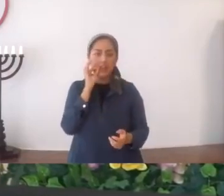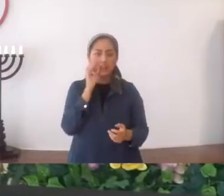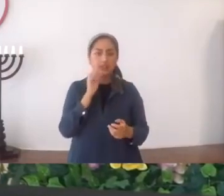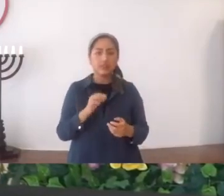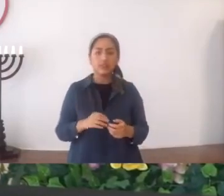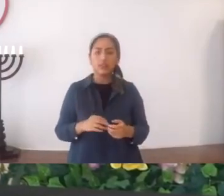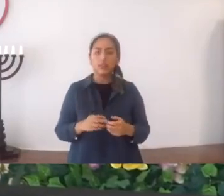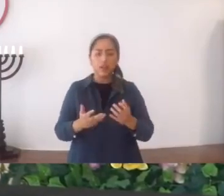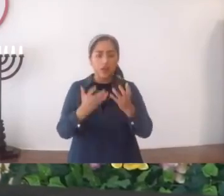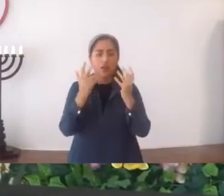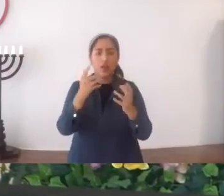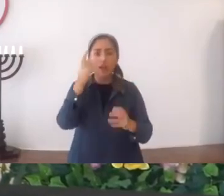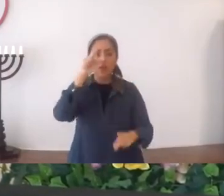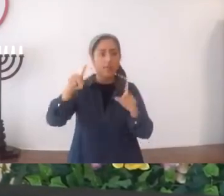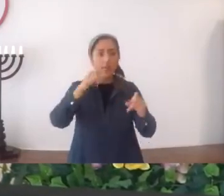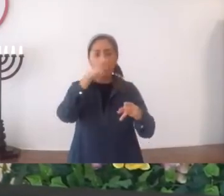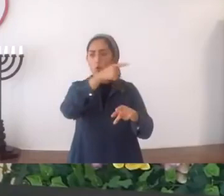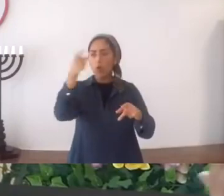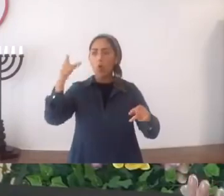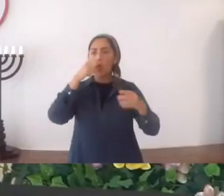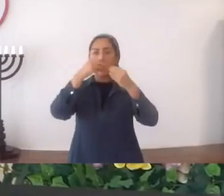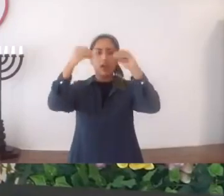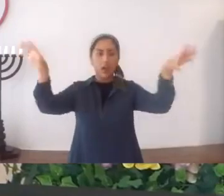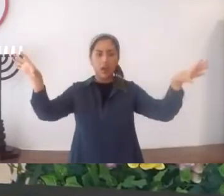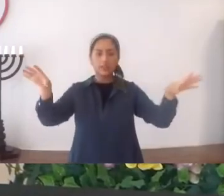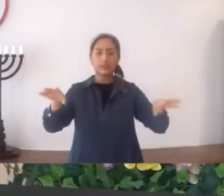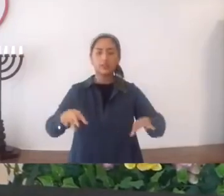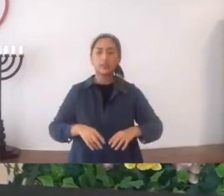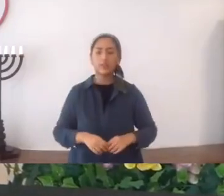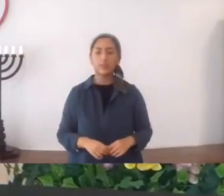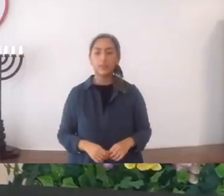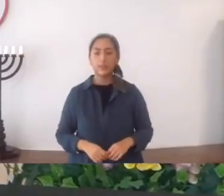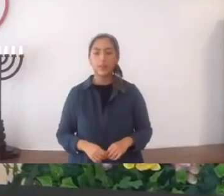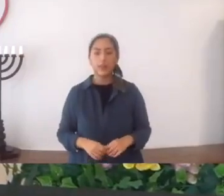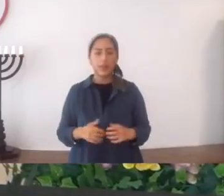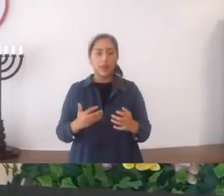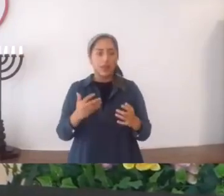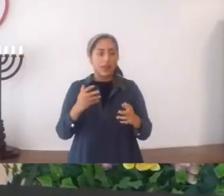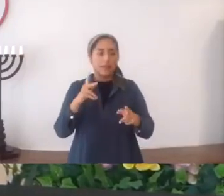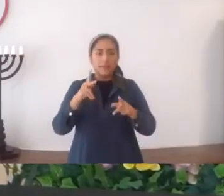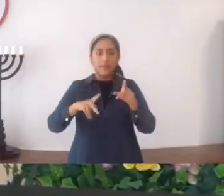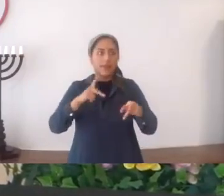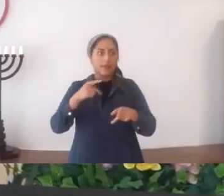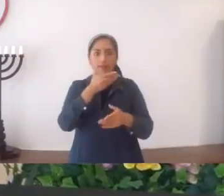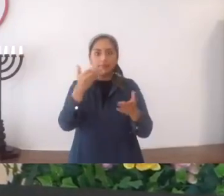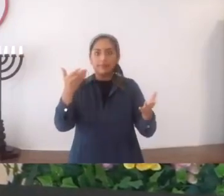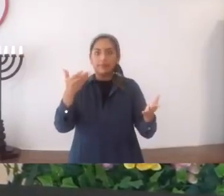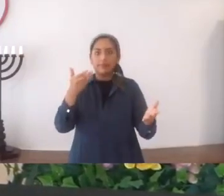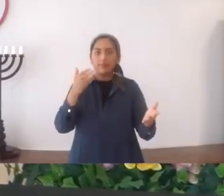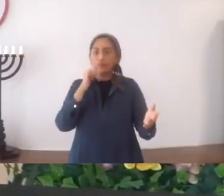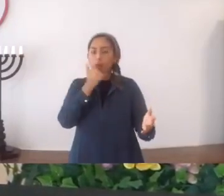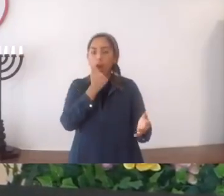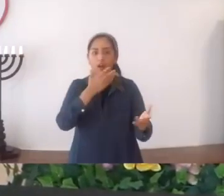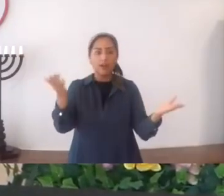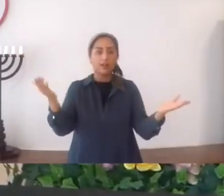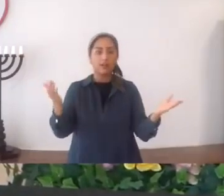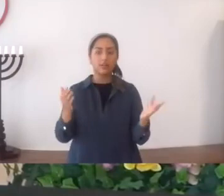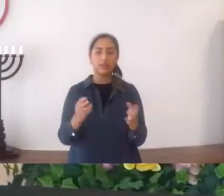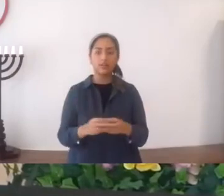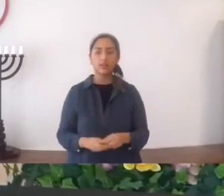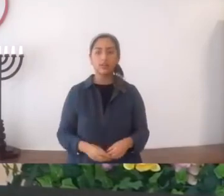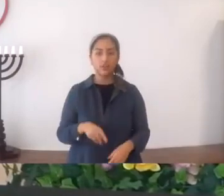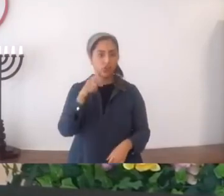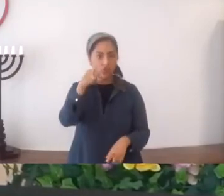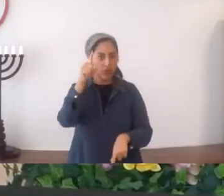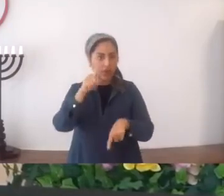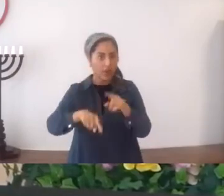gemir, sorrowing, ayunar, calling, to fast, interceder por los to perdidos. pray for the ones that are lost. La gente está mal. People